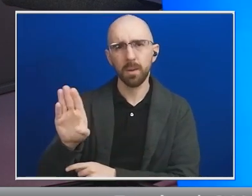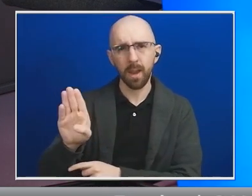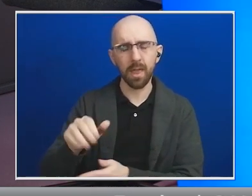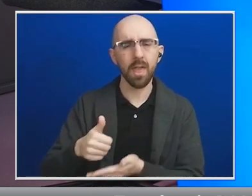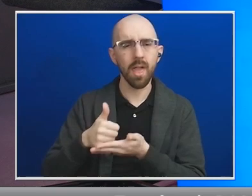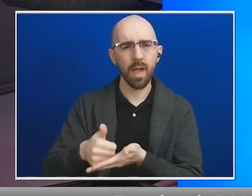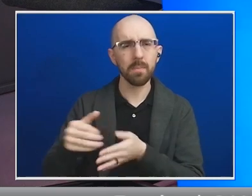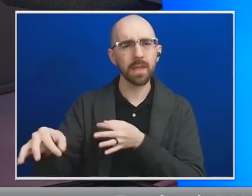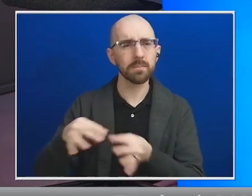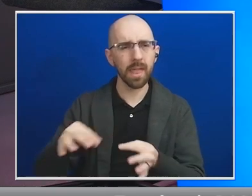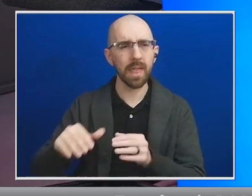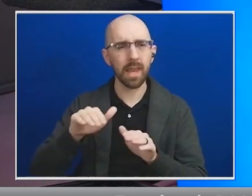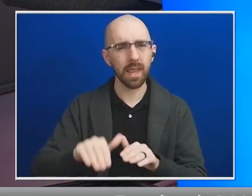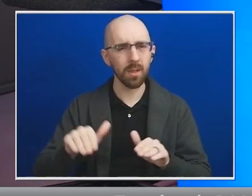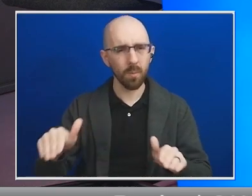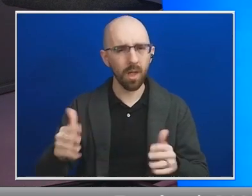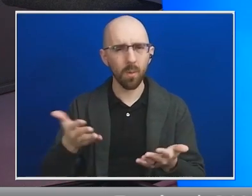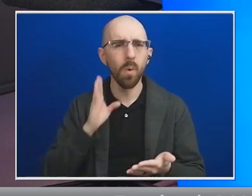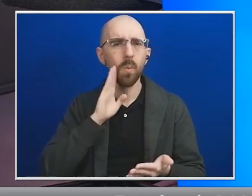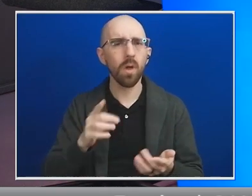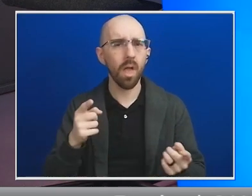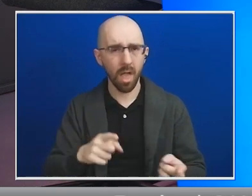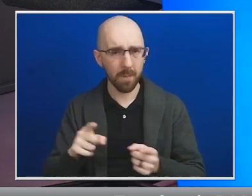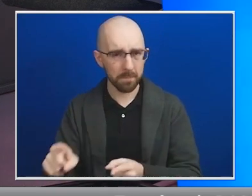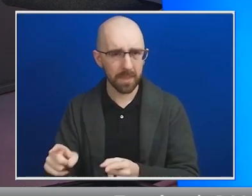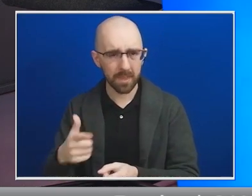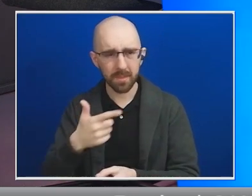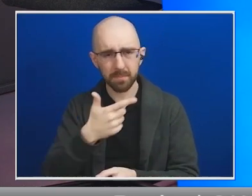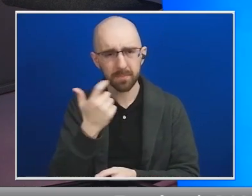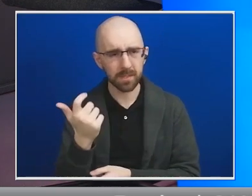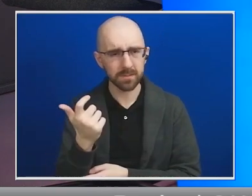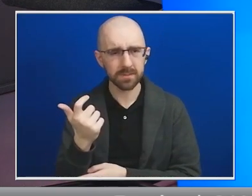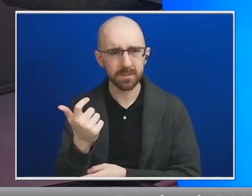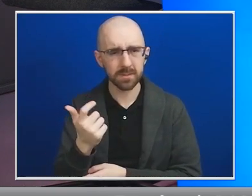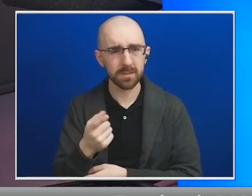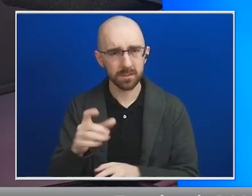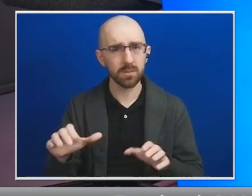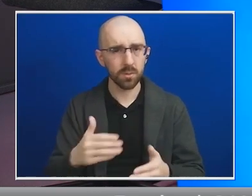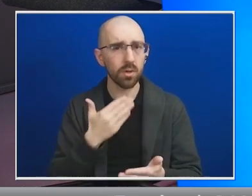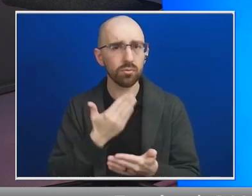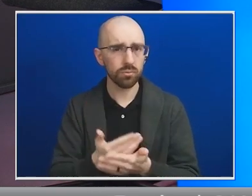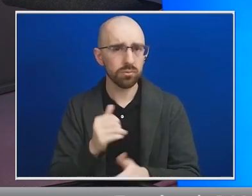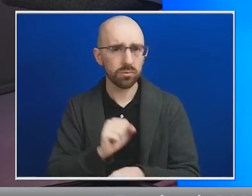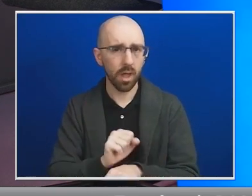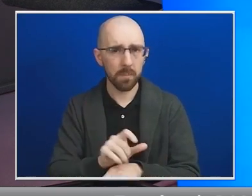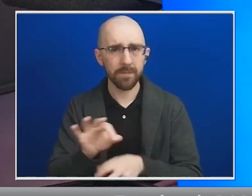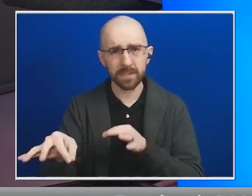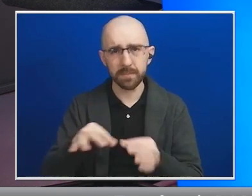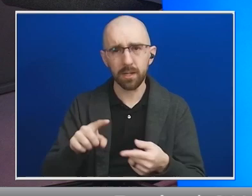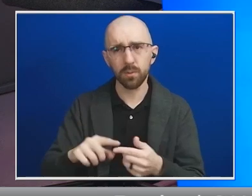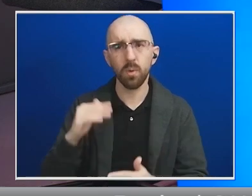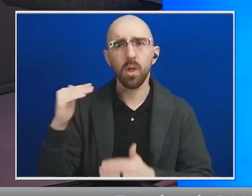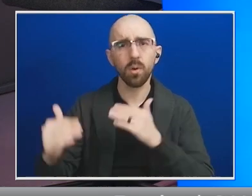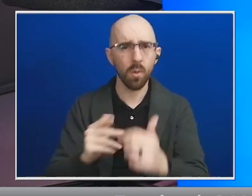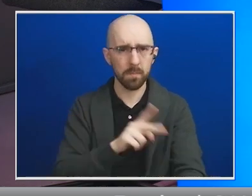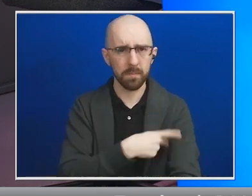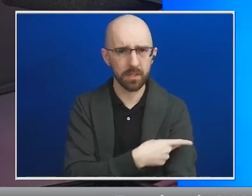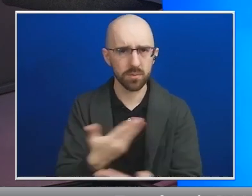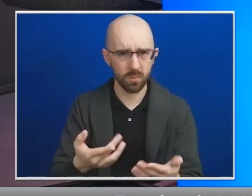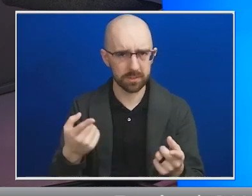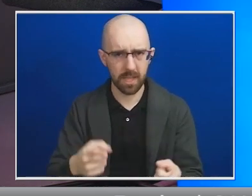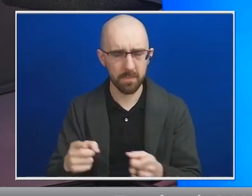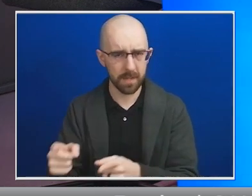ones what's about to happen? Because you do a great job of explaining to your adult patients what's happening. It must be